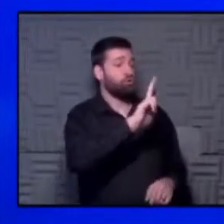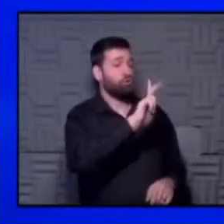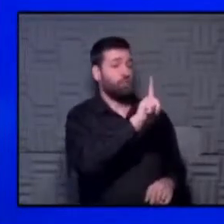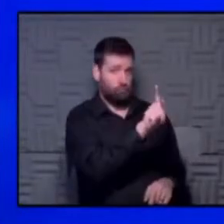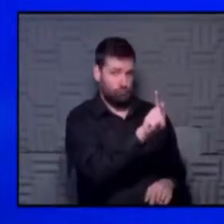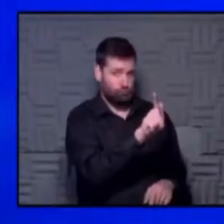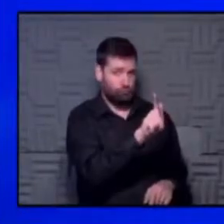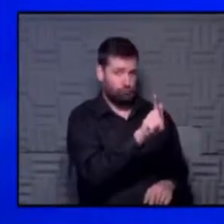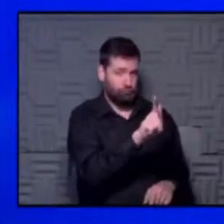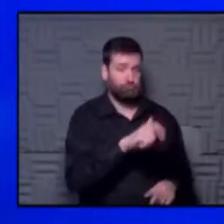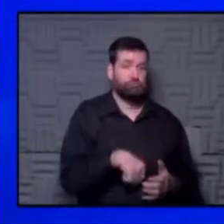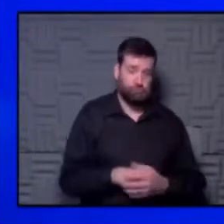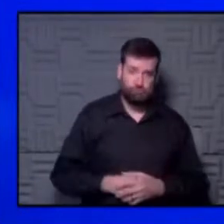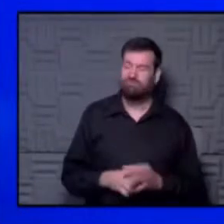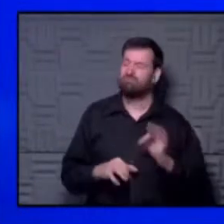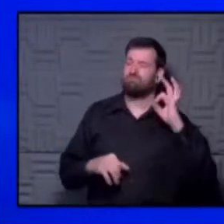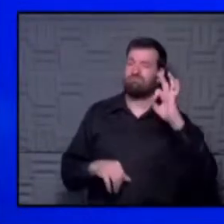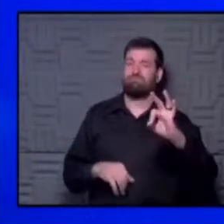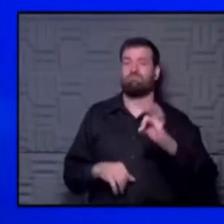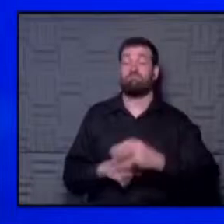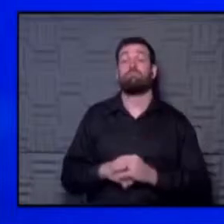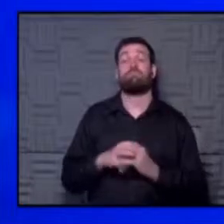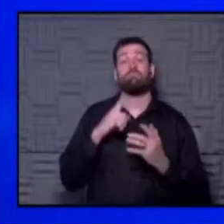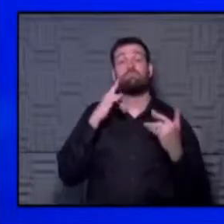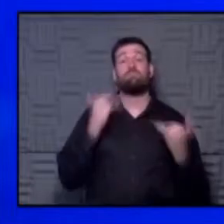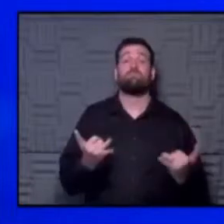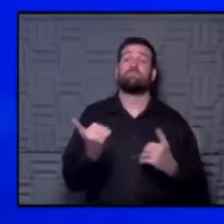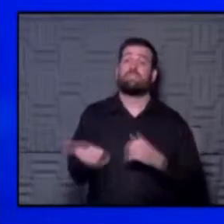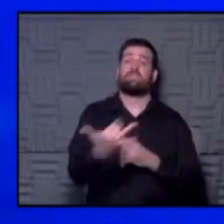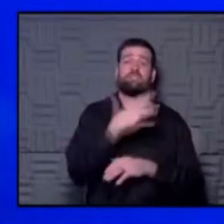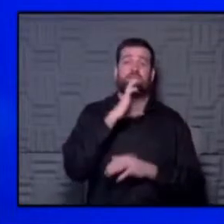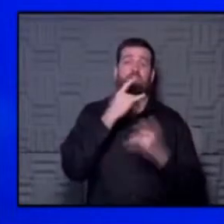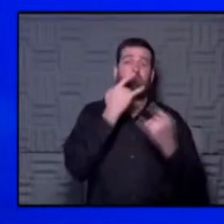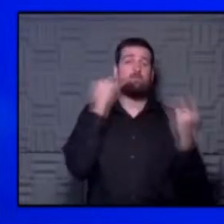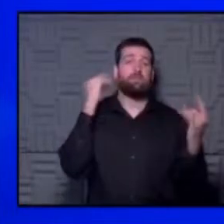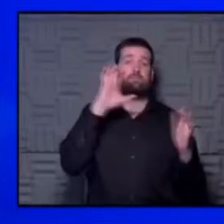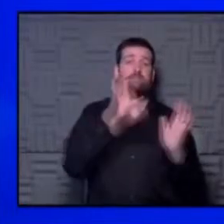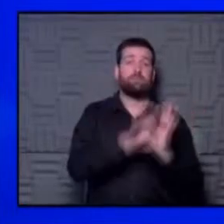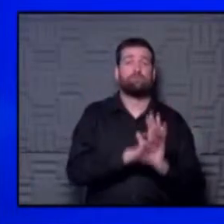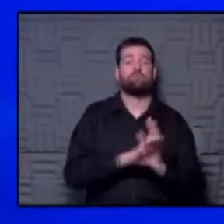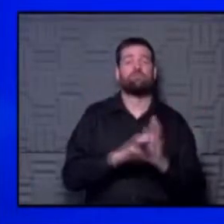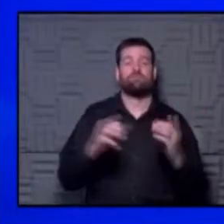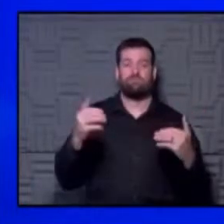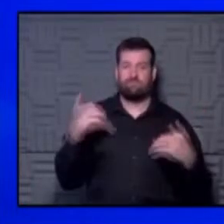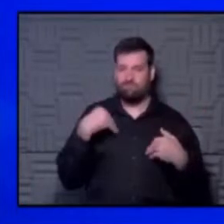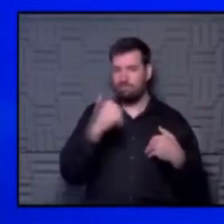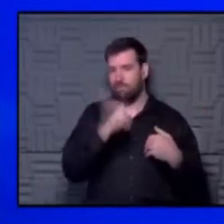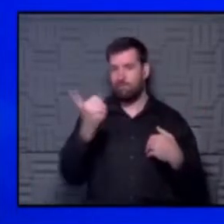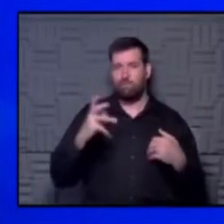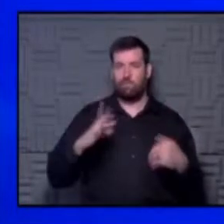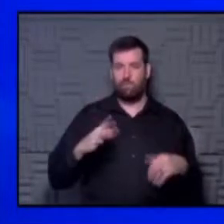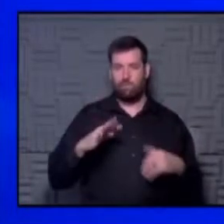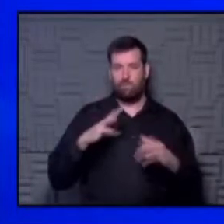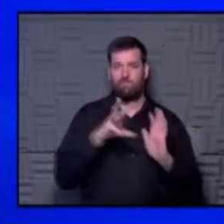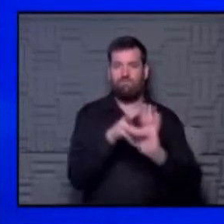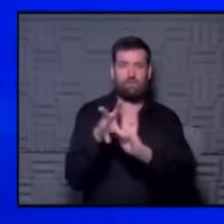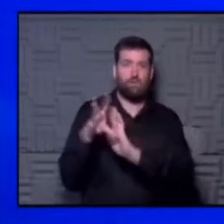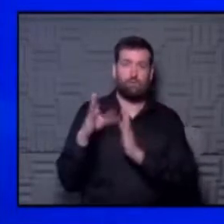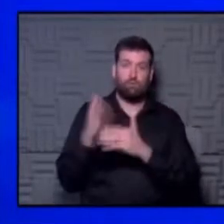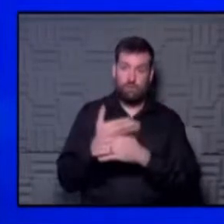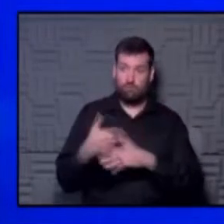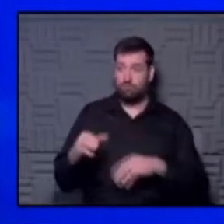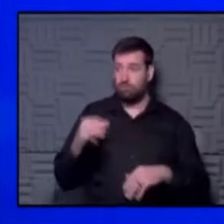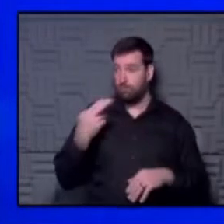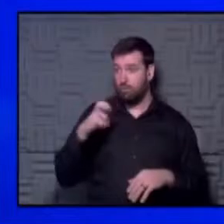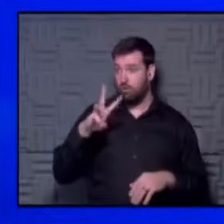time September 21st. All right, there you go. In the meantime, send us those mask photos, and we have another cool video to share because